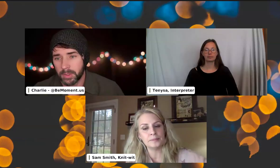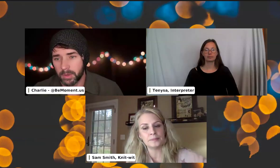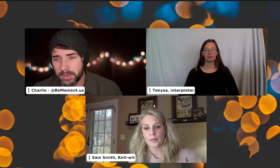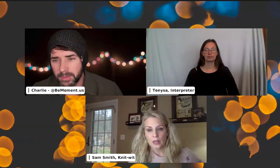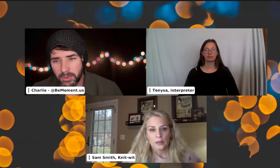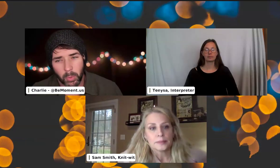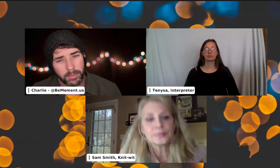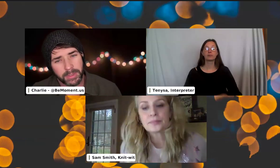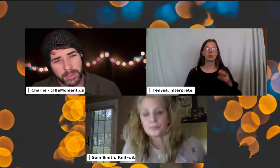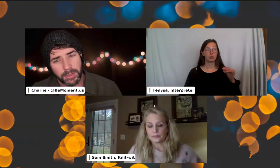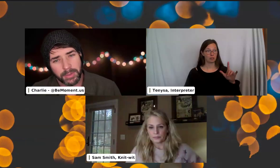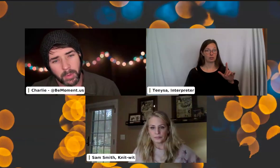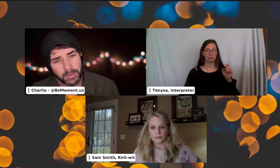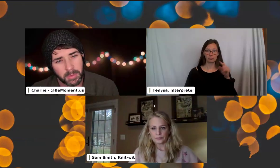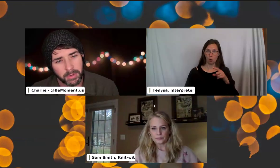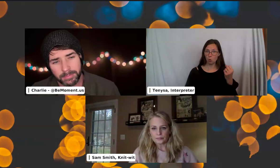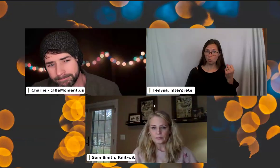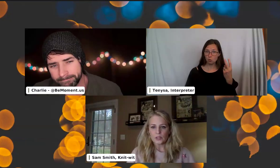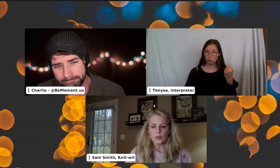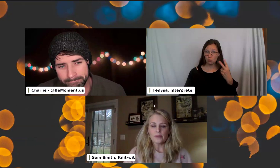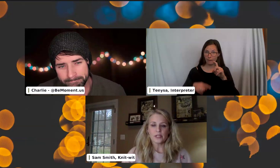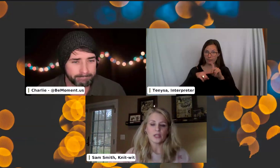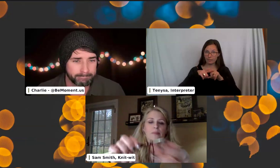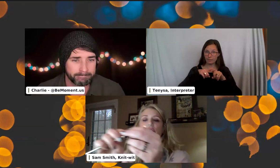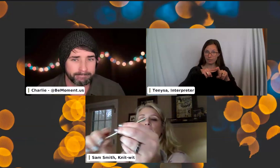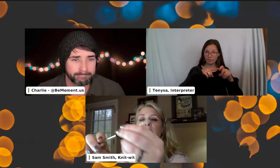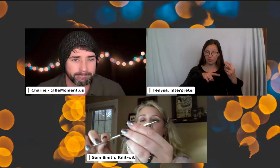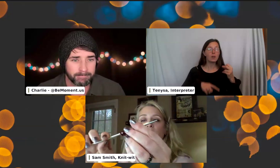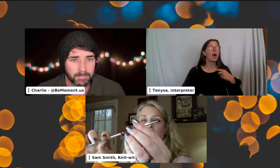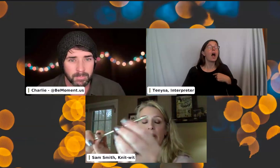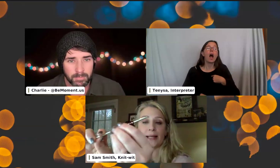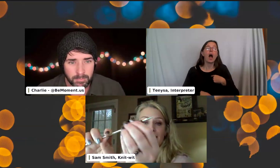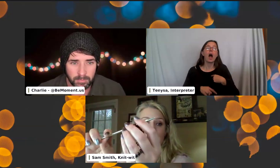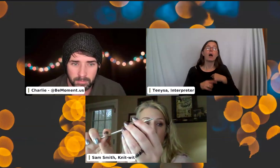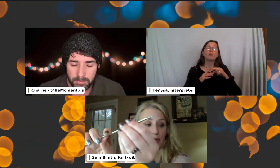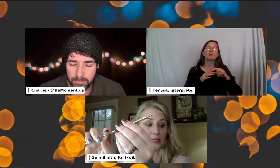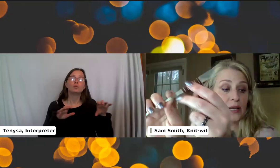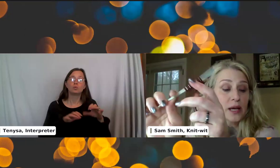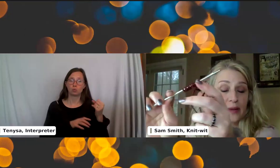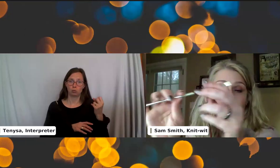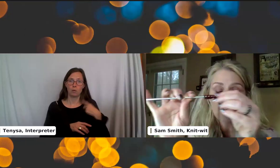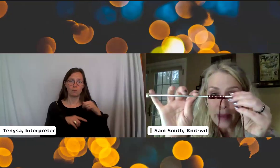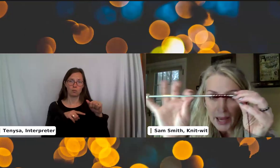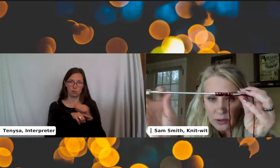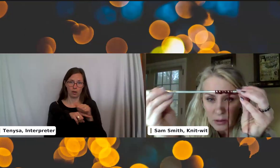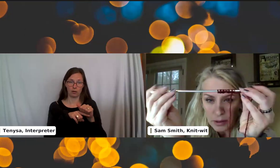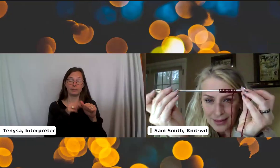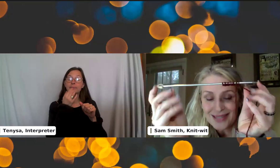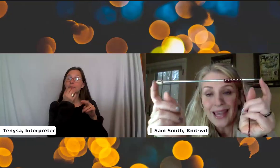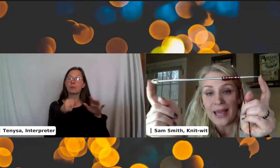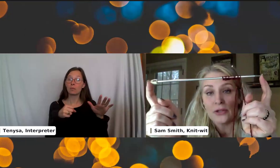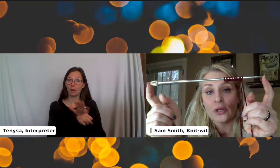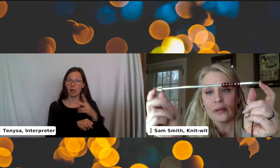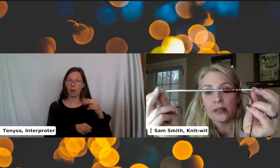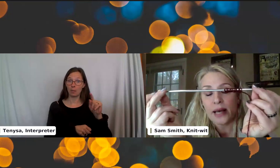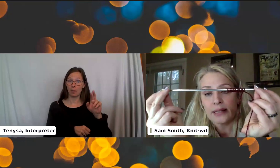Cheryl says 12 stitches question. 12 stitches. I'm just doing 12 to practice for this. The actual pattern in